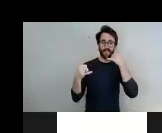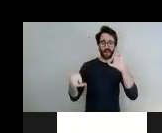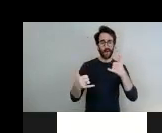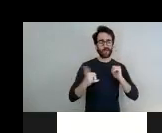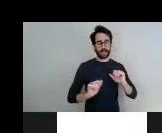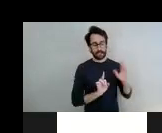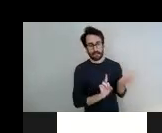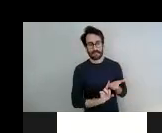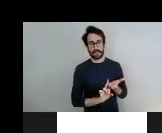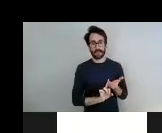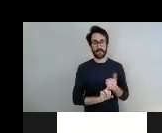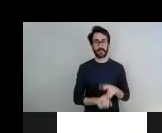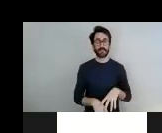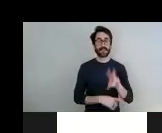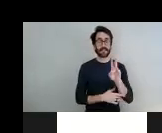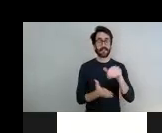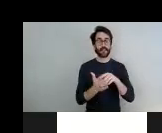7,190 reports received.